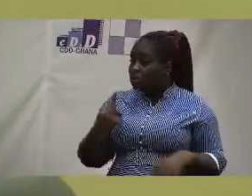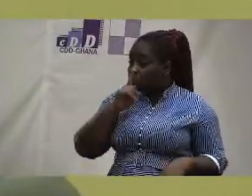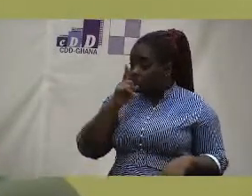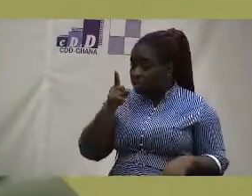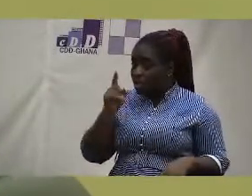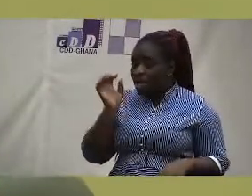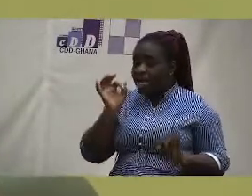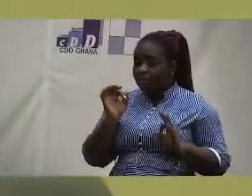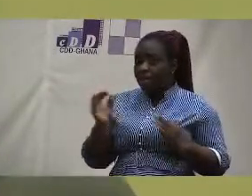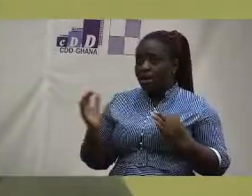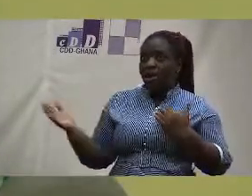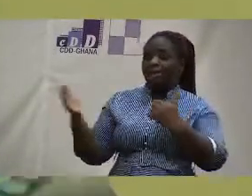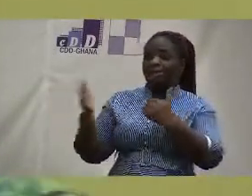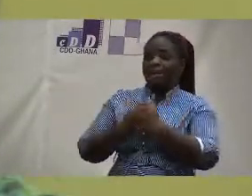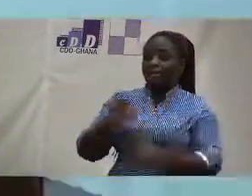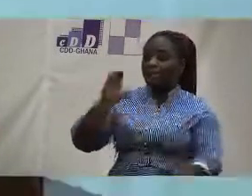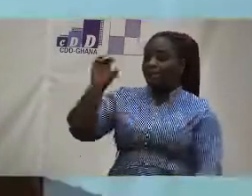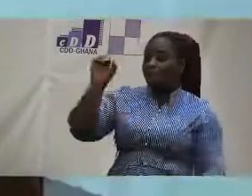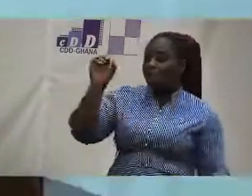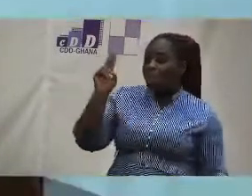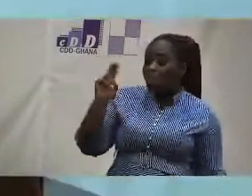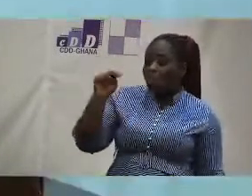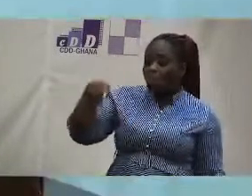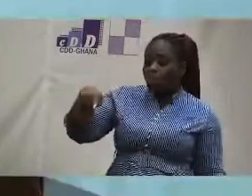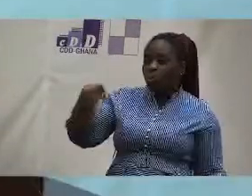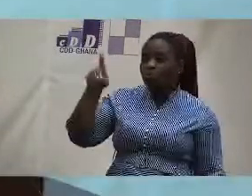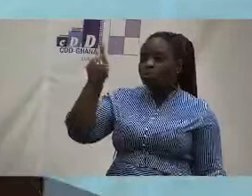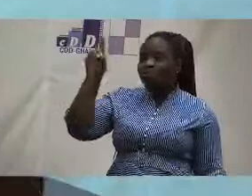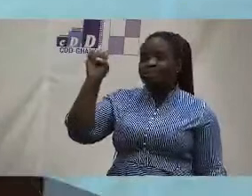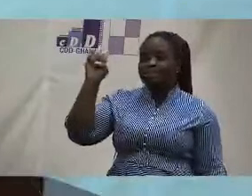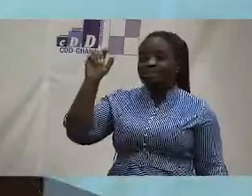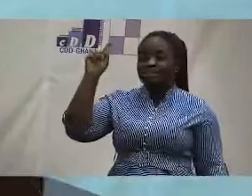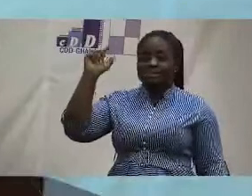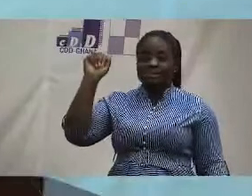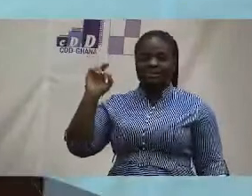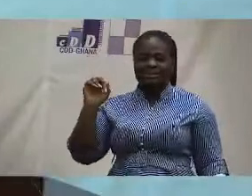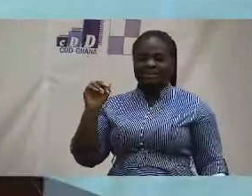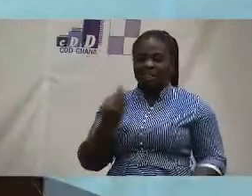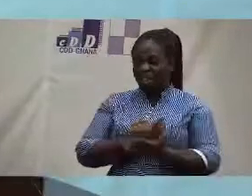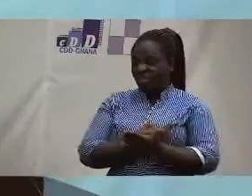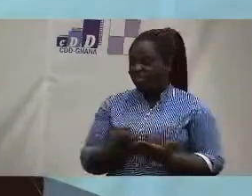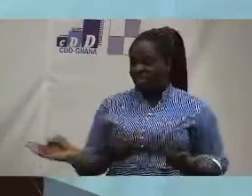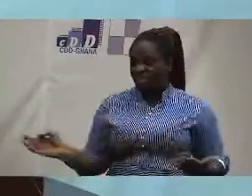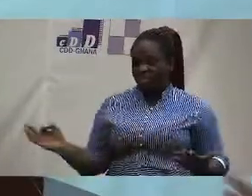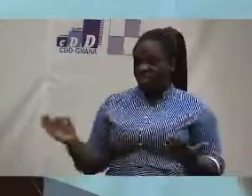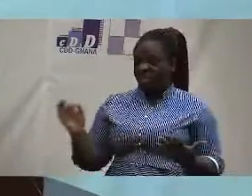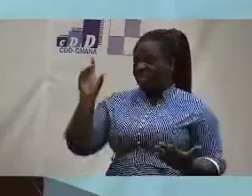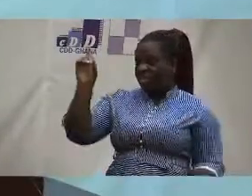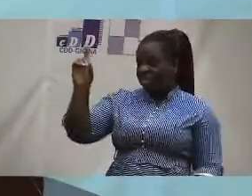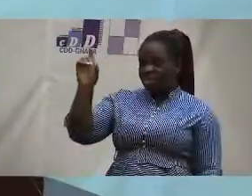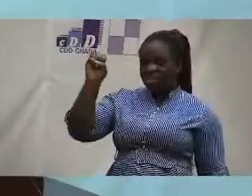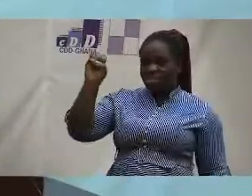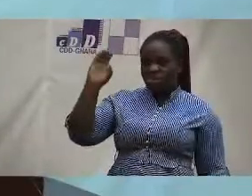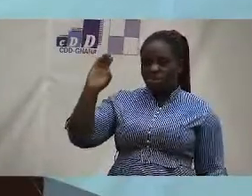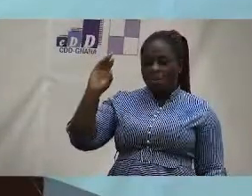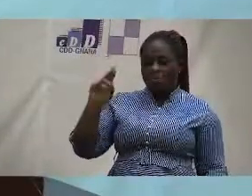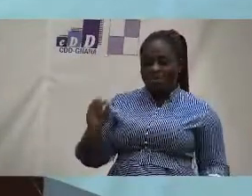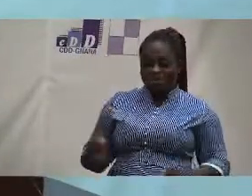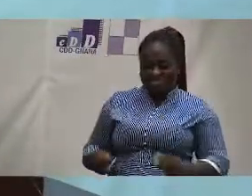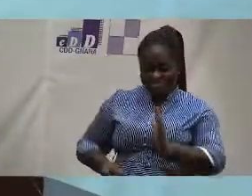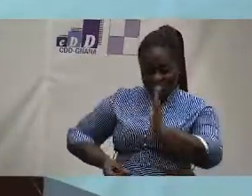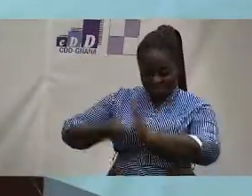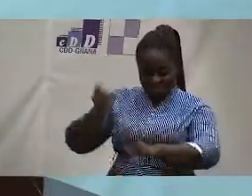if I take it back to the coup d'etat, one of the causal challenges is the failure of democracy to deliver development to the